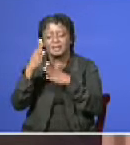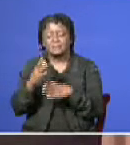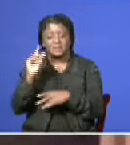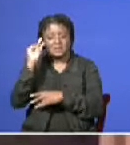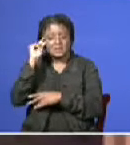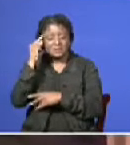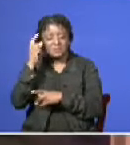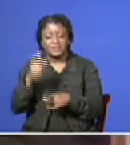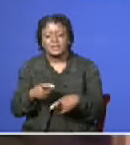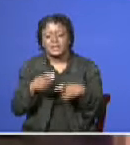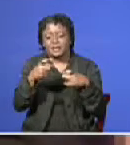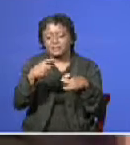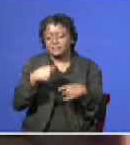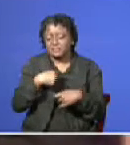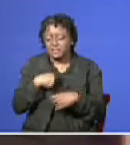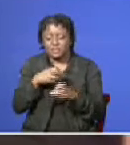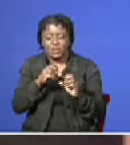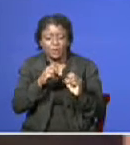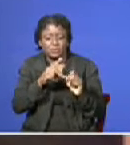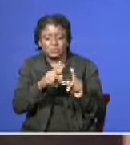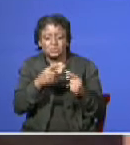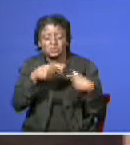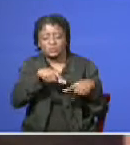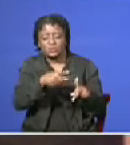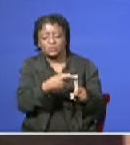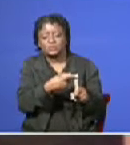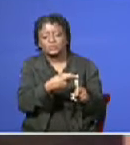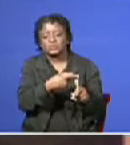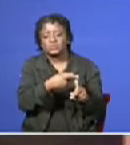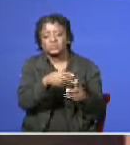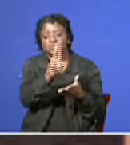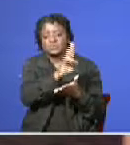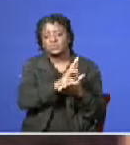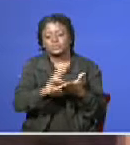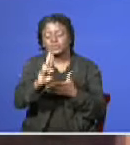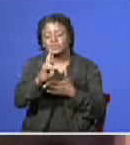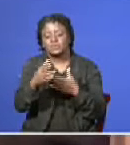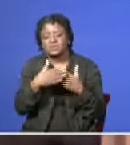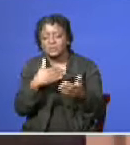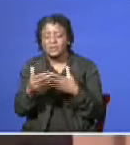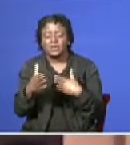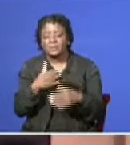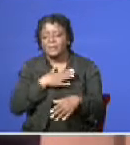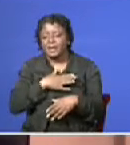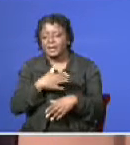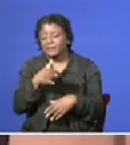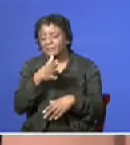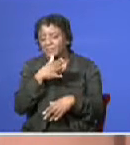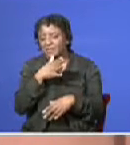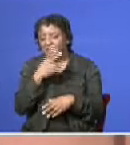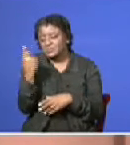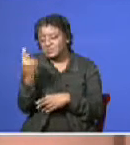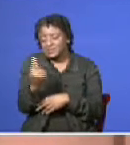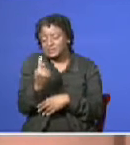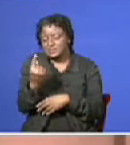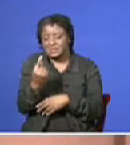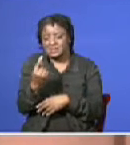afforded me the opportunity to attend school. And though my mother was a single